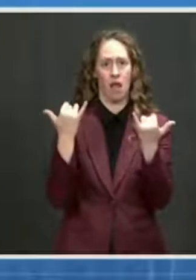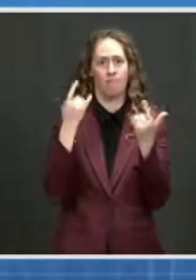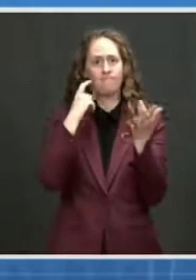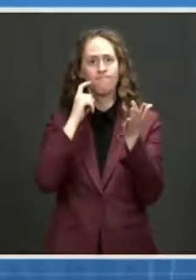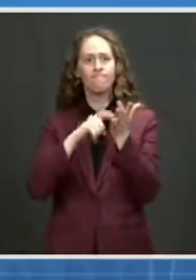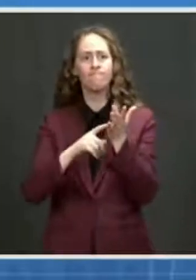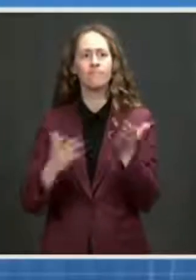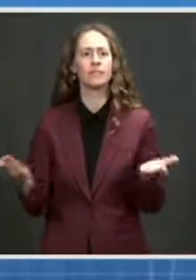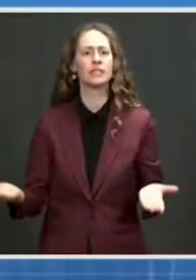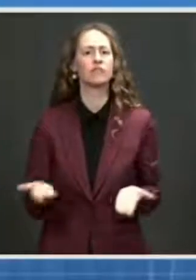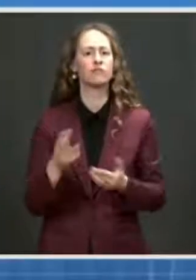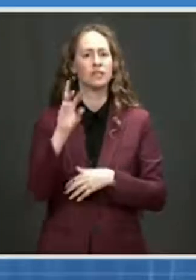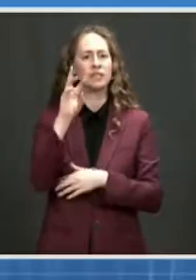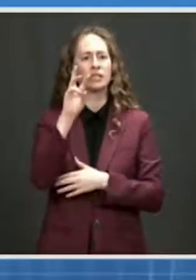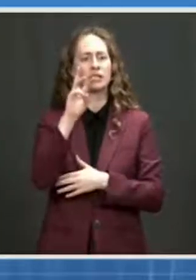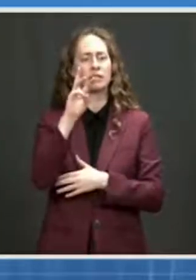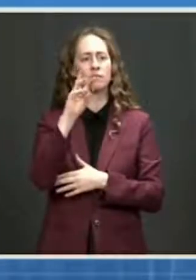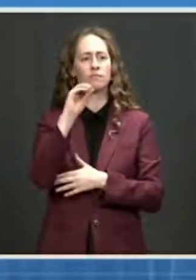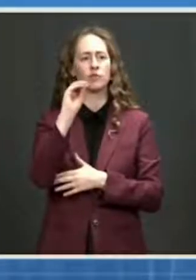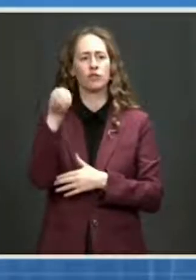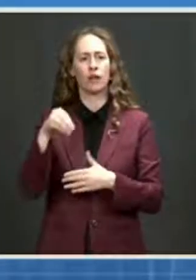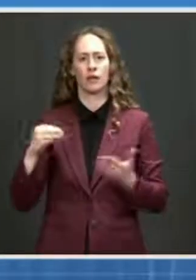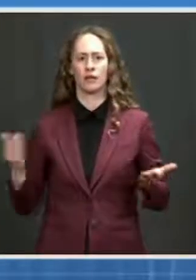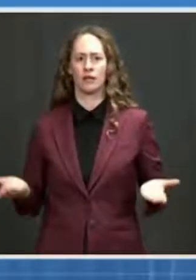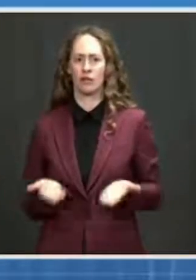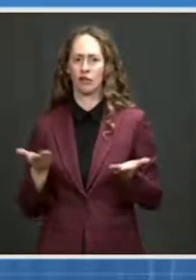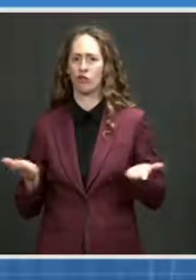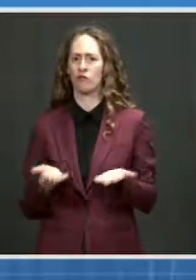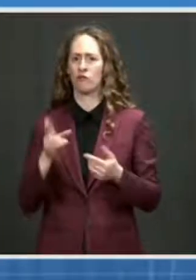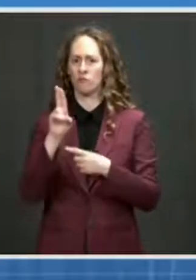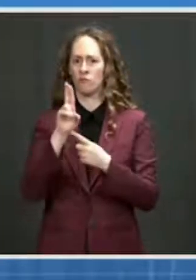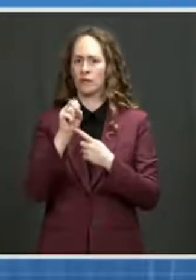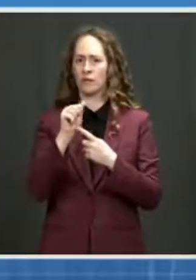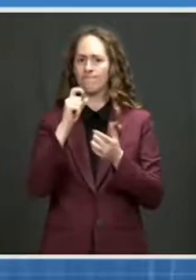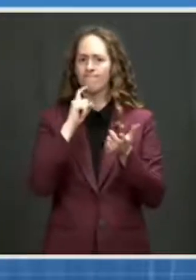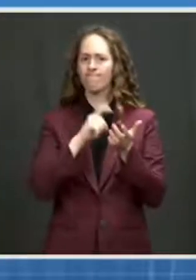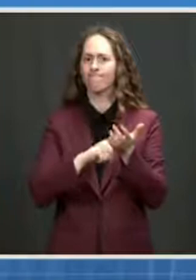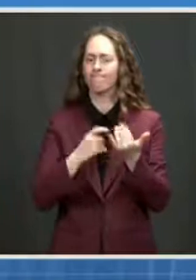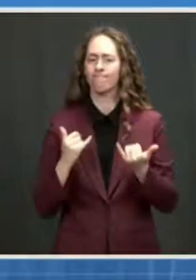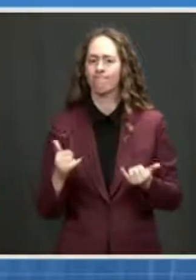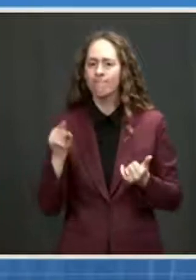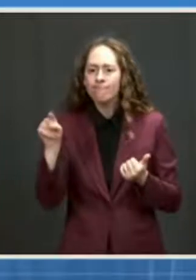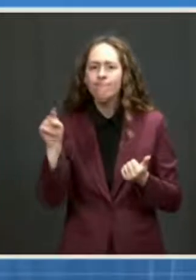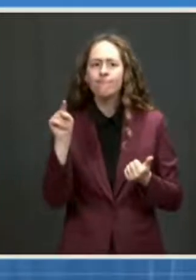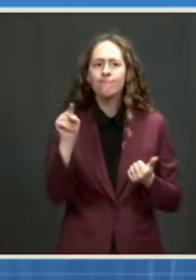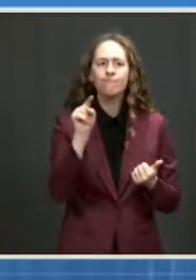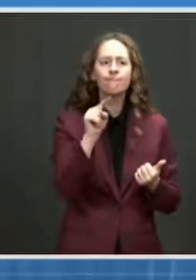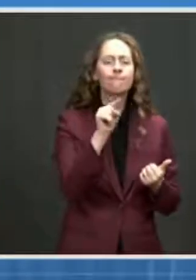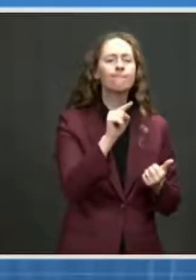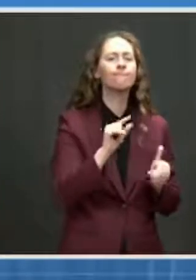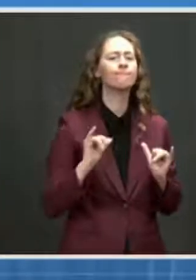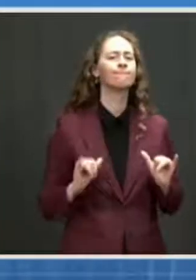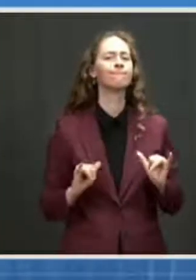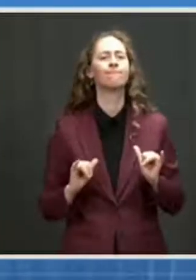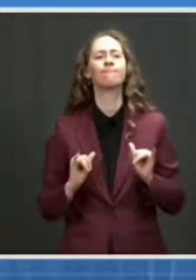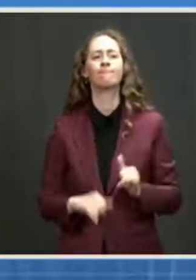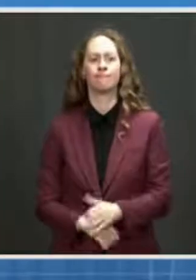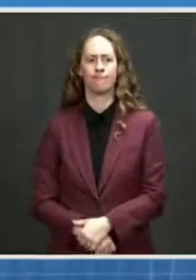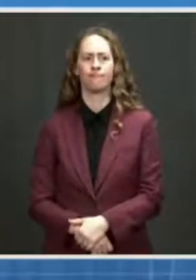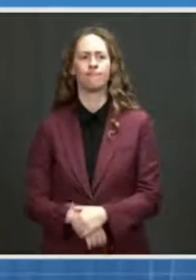sequenced cases in the United States. This is a situation the way it was in England, where they had